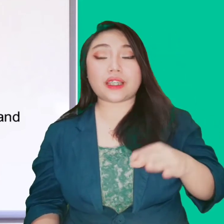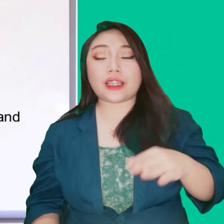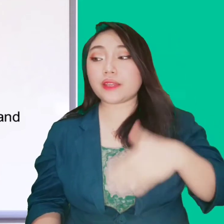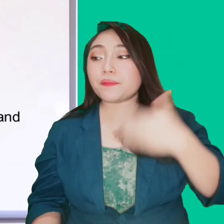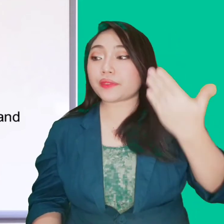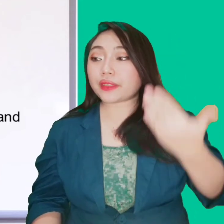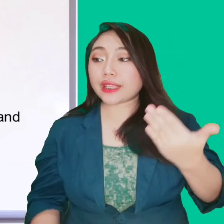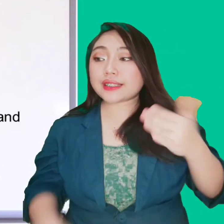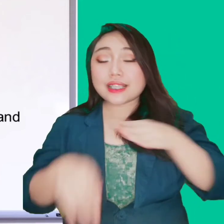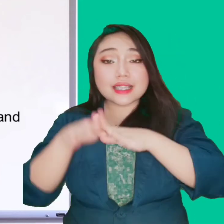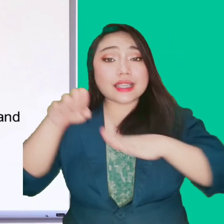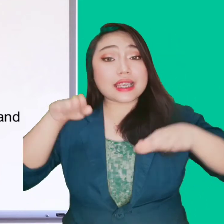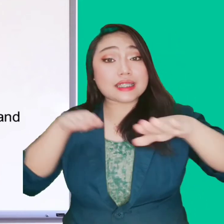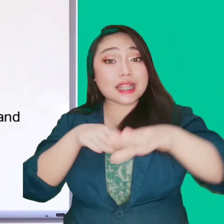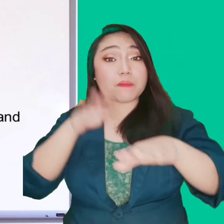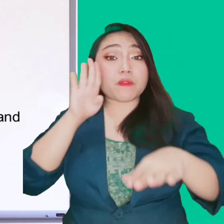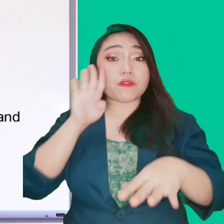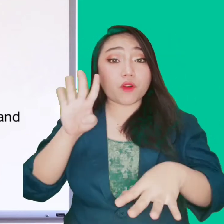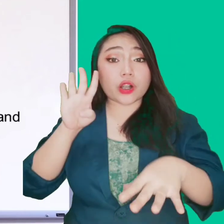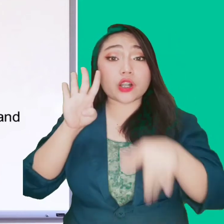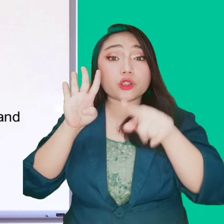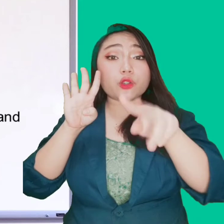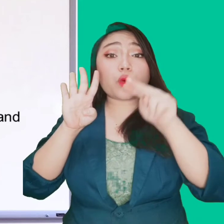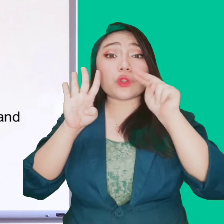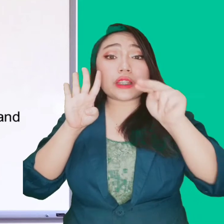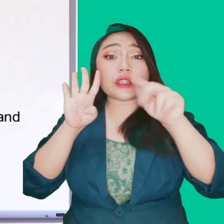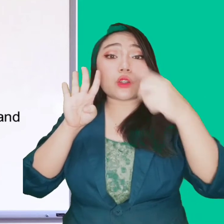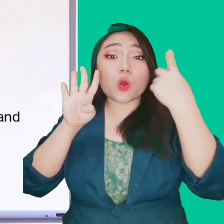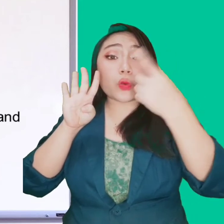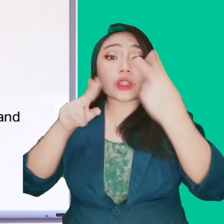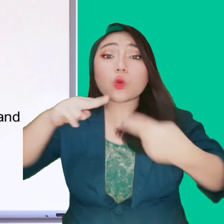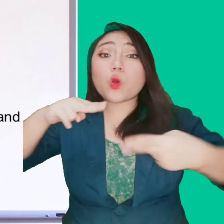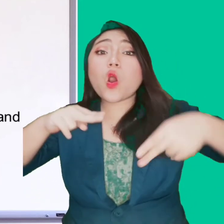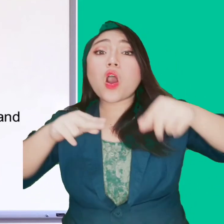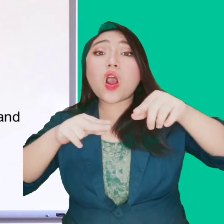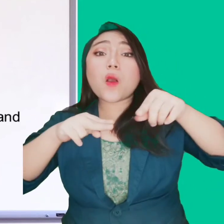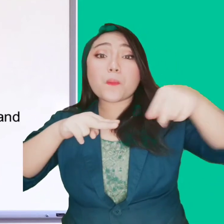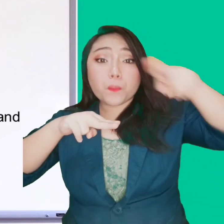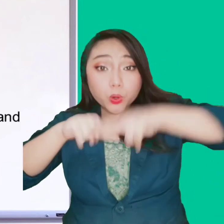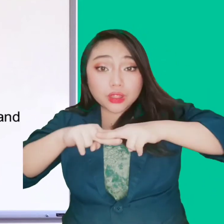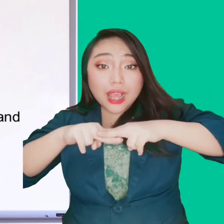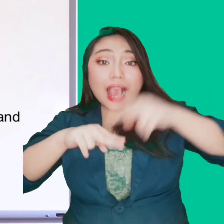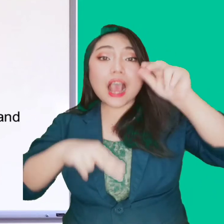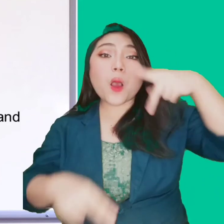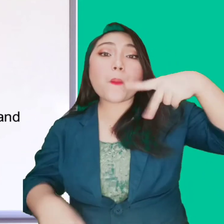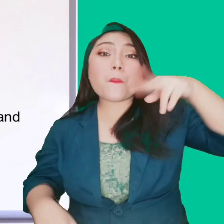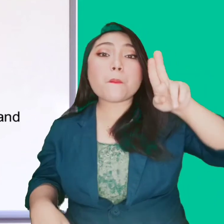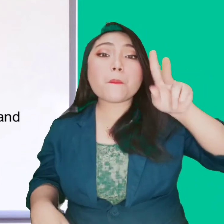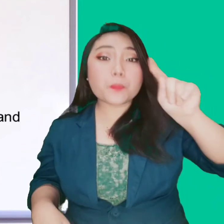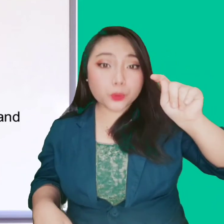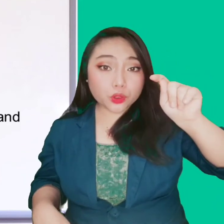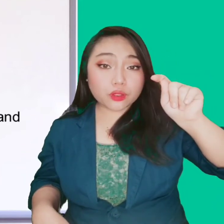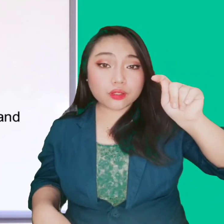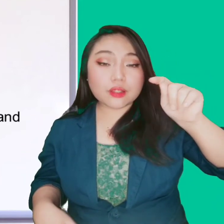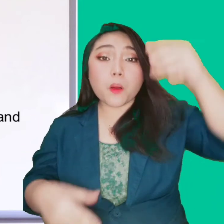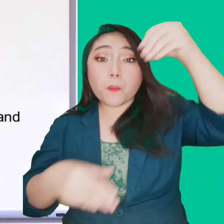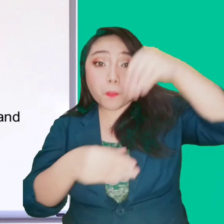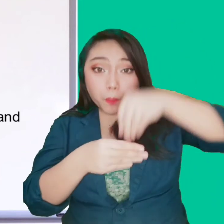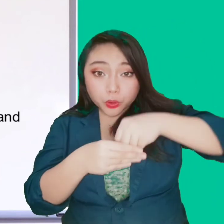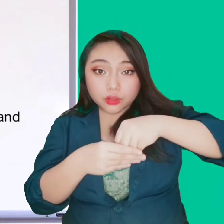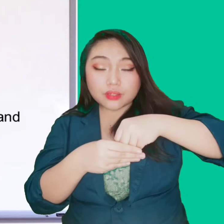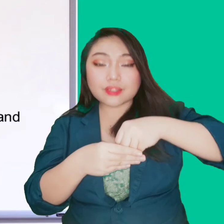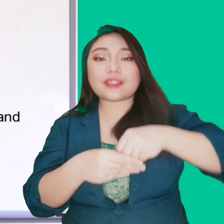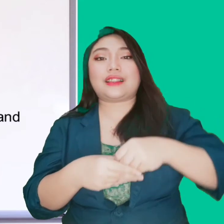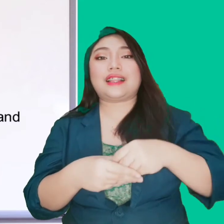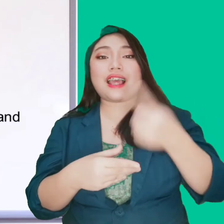M. Next, step 4, you would need to add